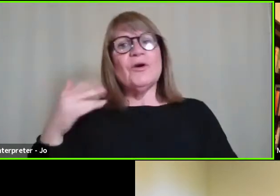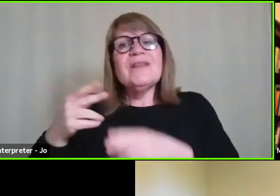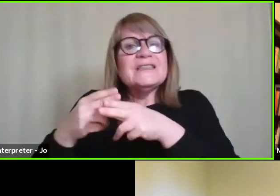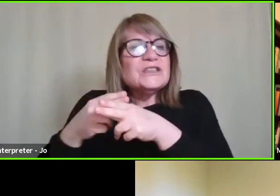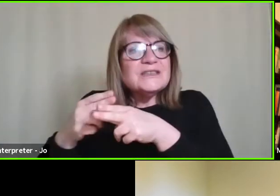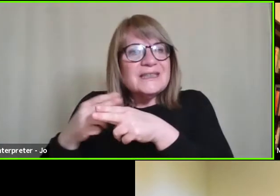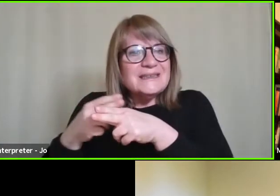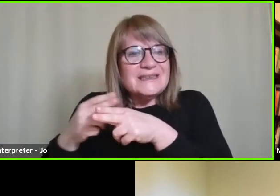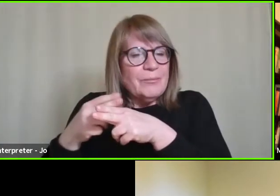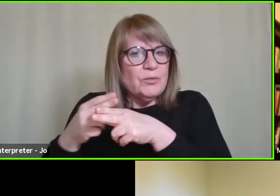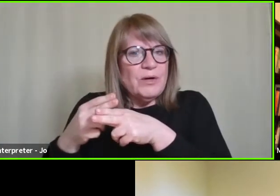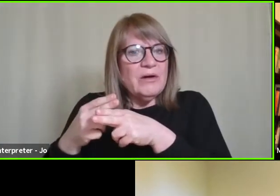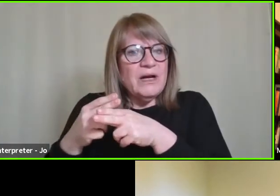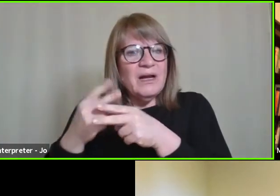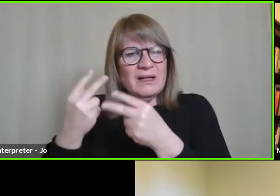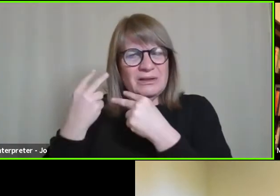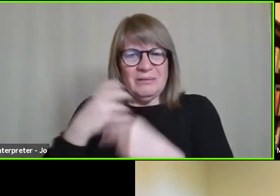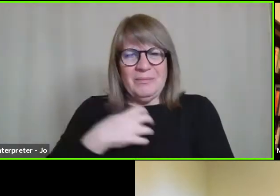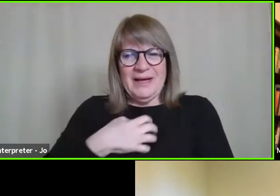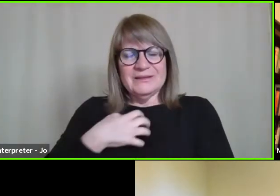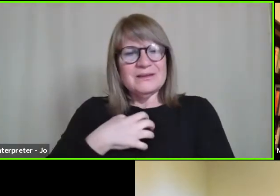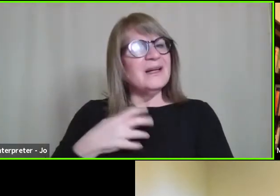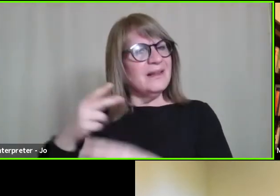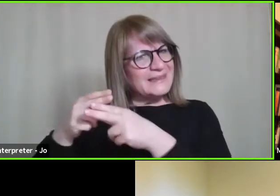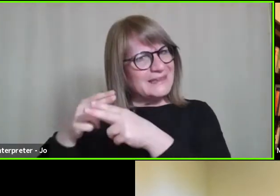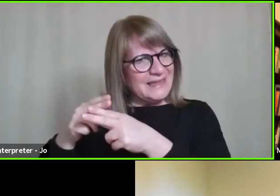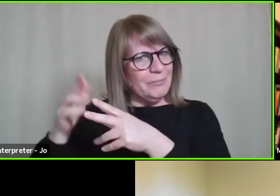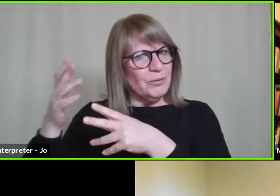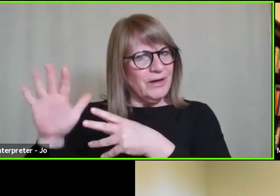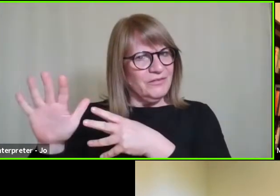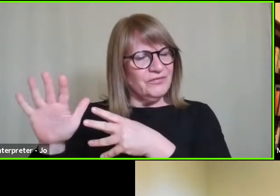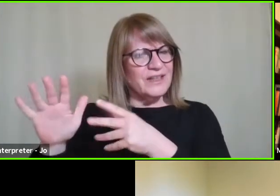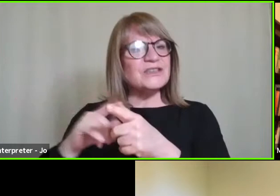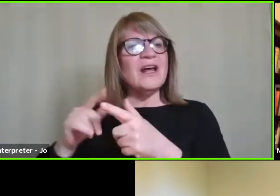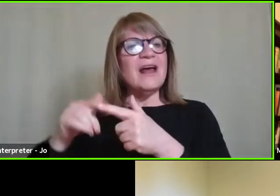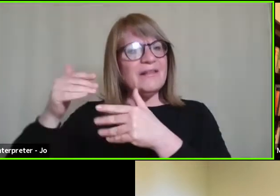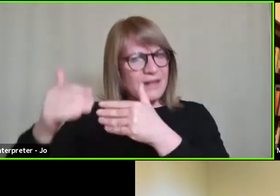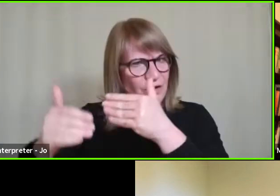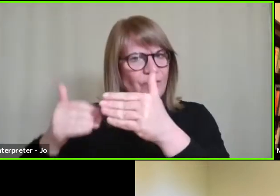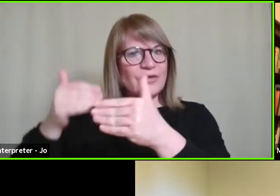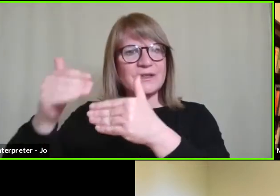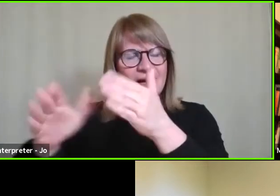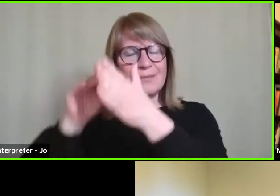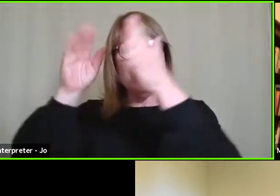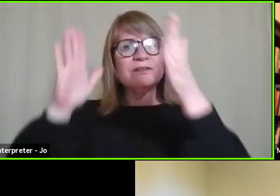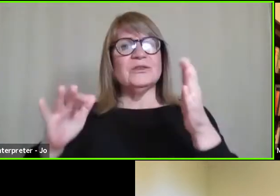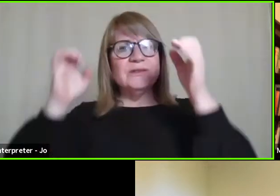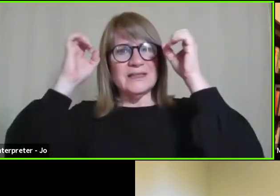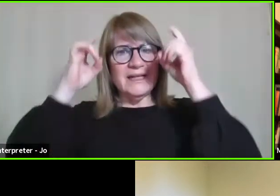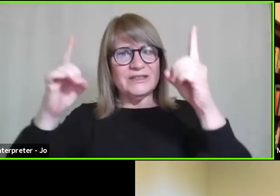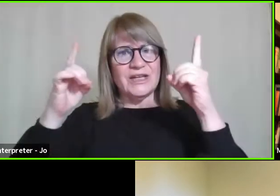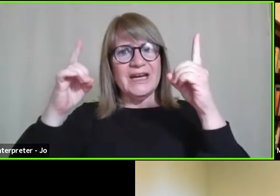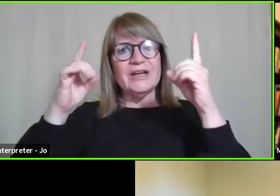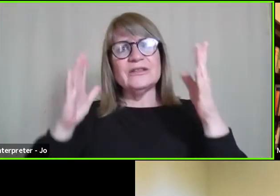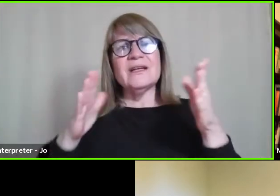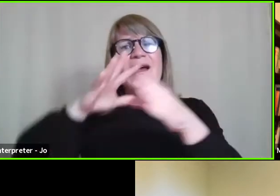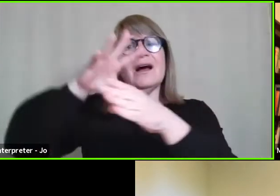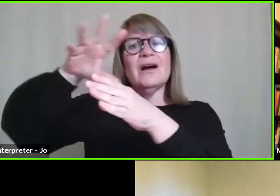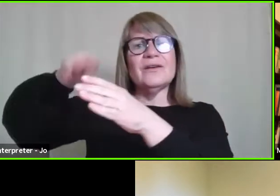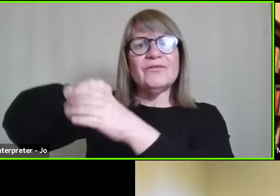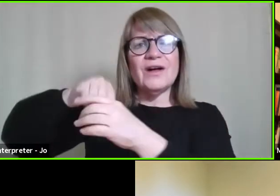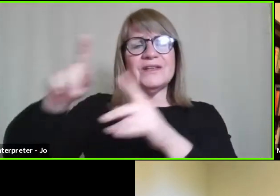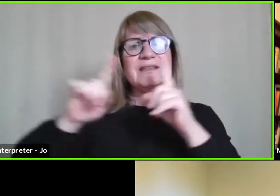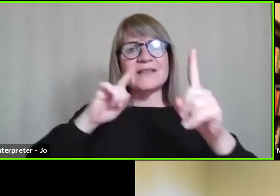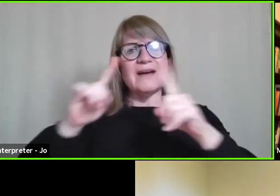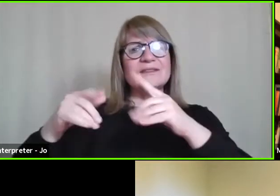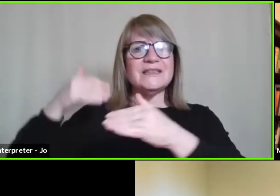being and that what happens over time is is students and educators are engaged in things engage in these conversations over